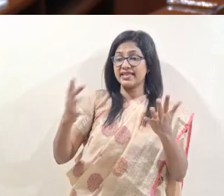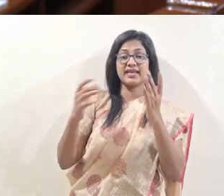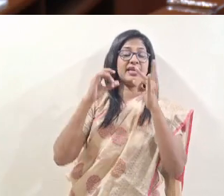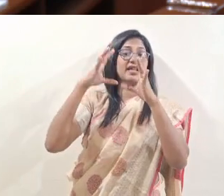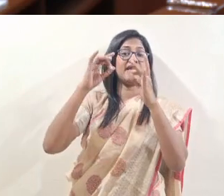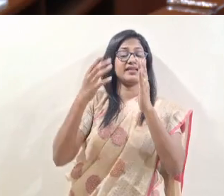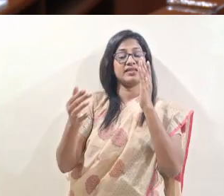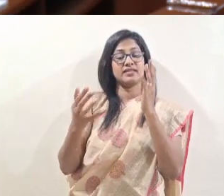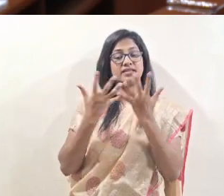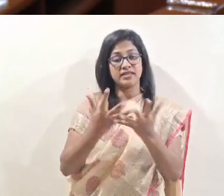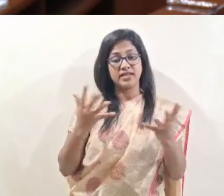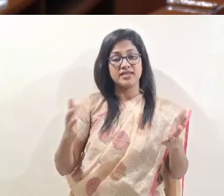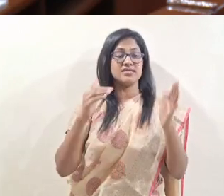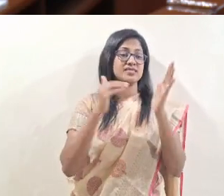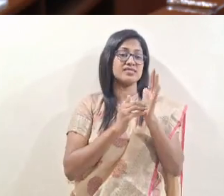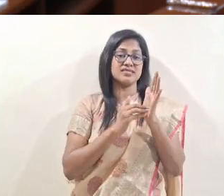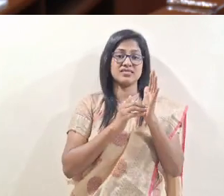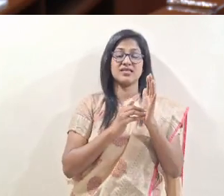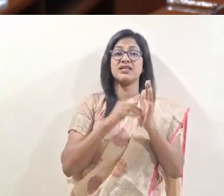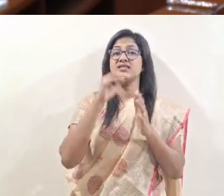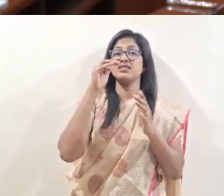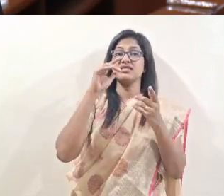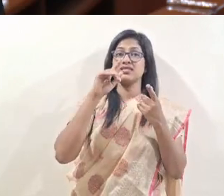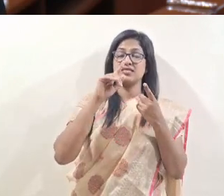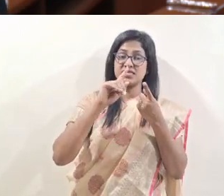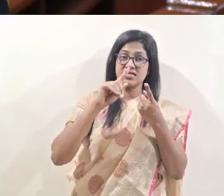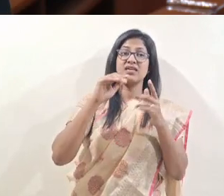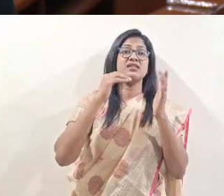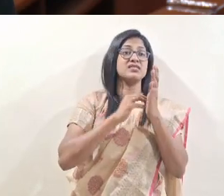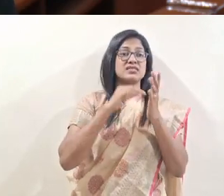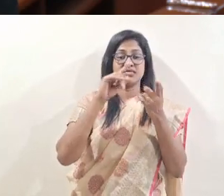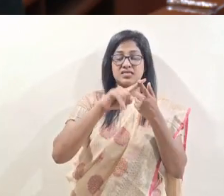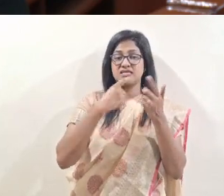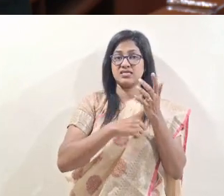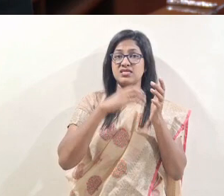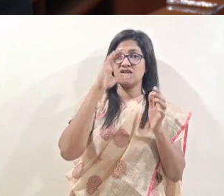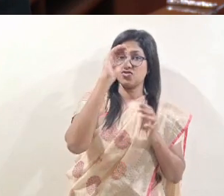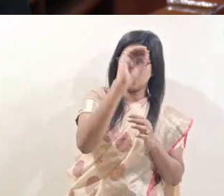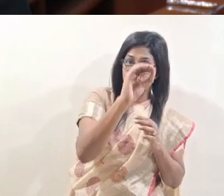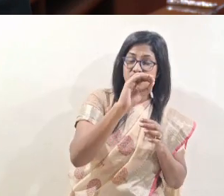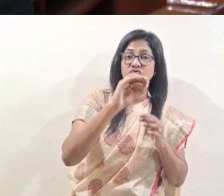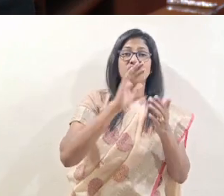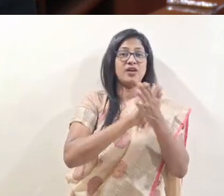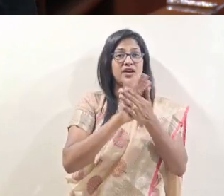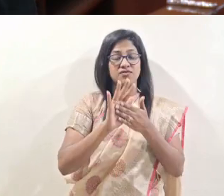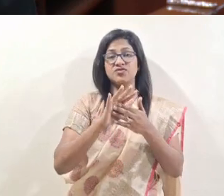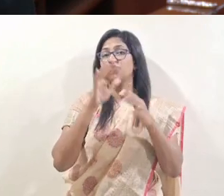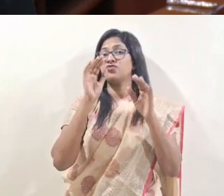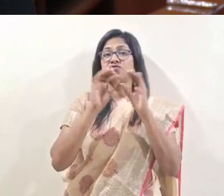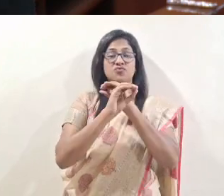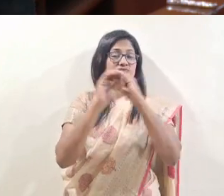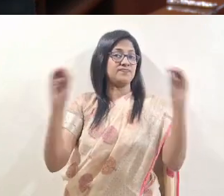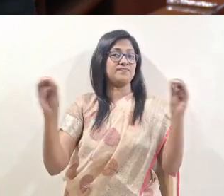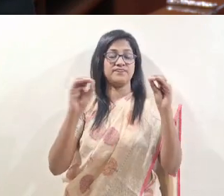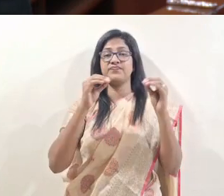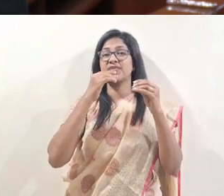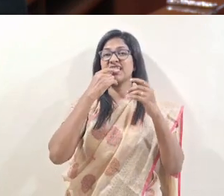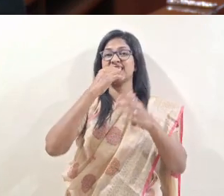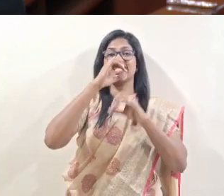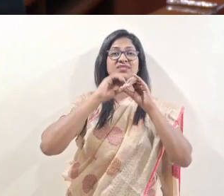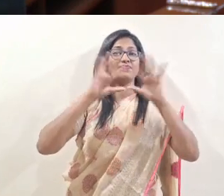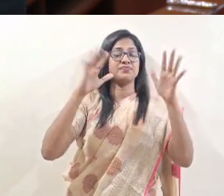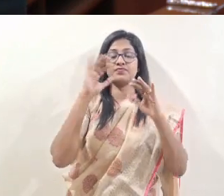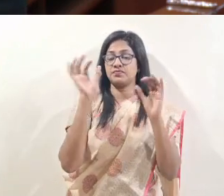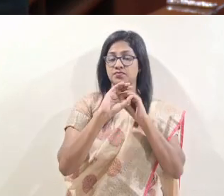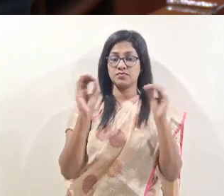standard is ZHLS, which is zero halogen, low smoke, which has come out in 2018 only. So even the